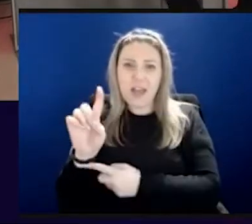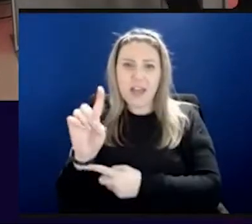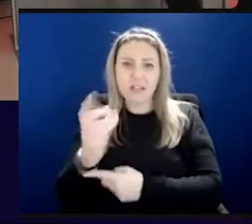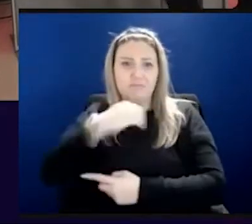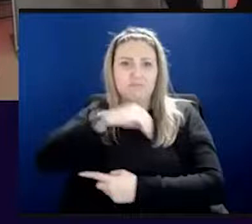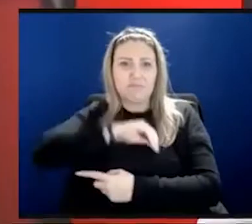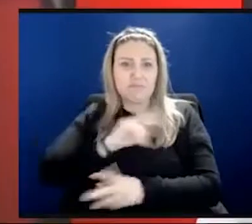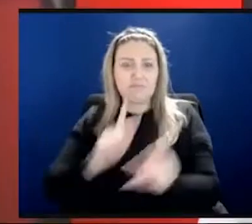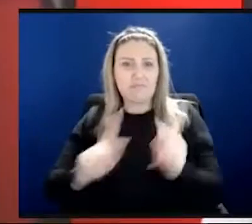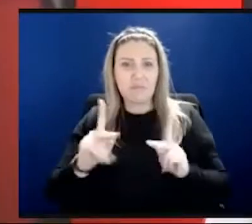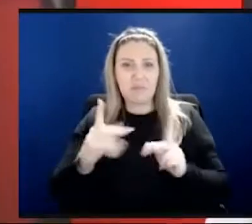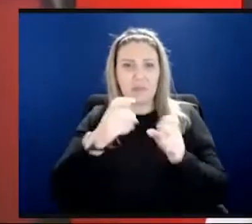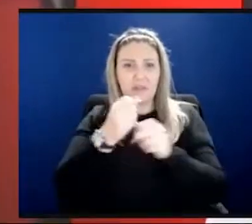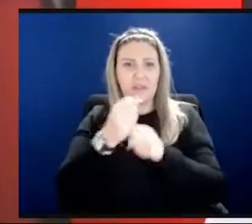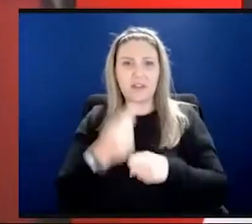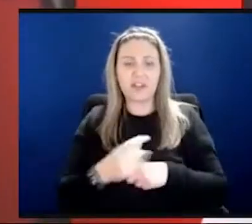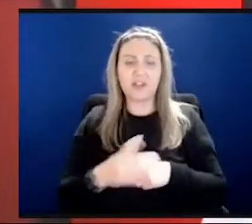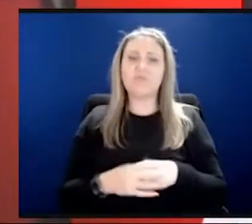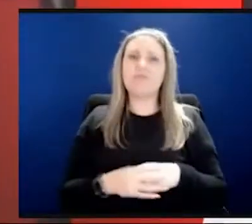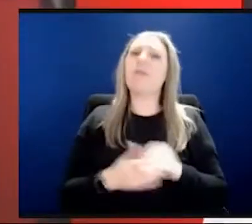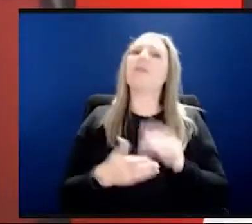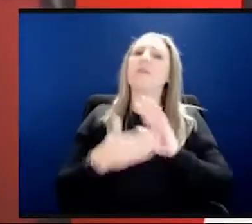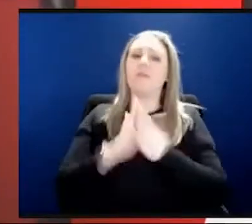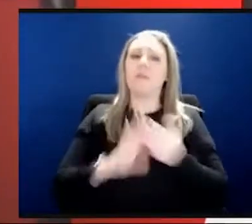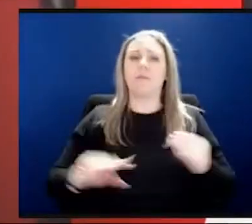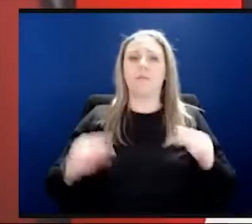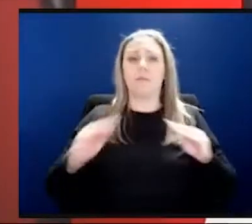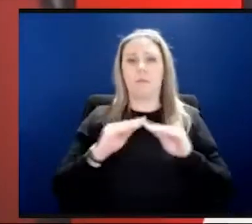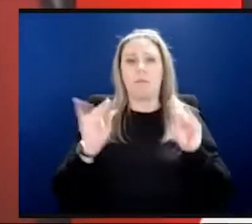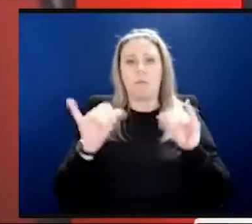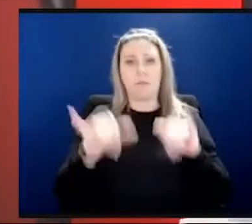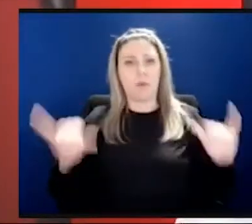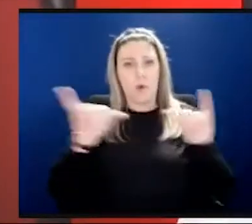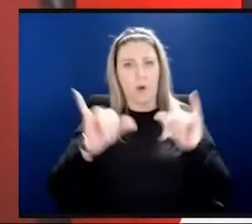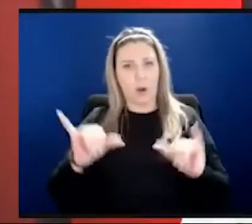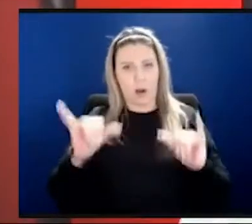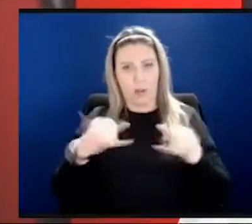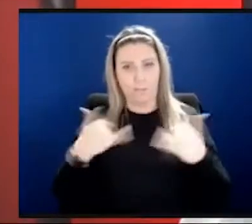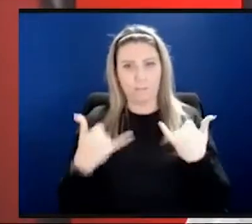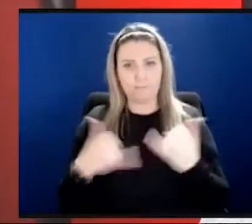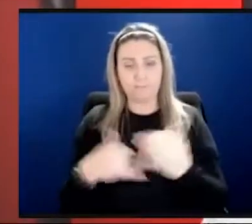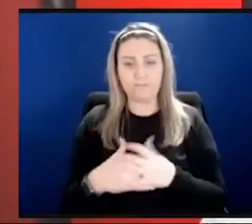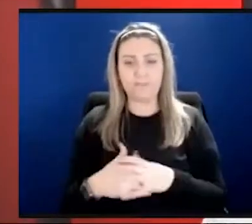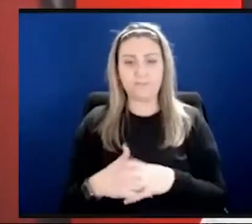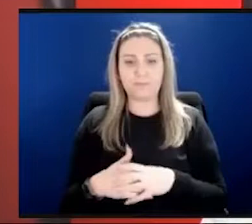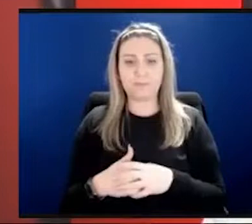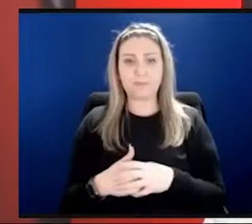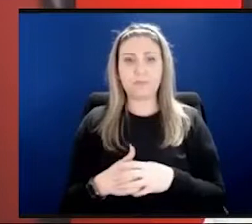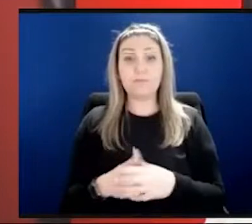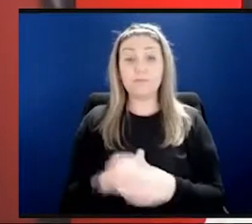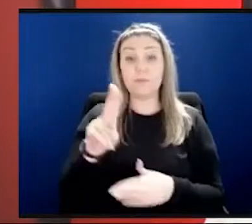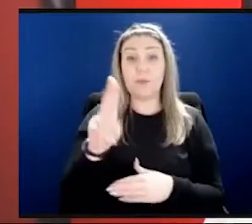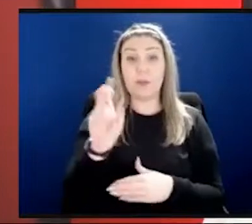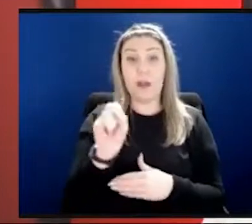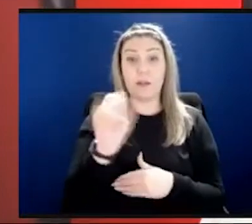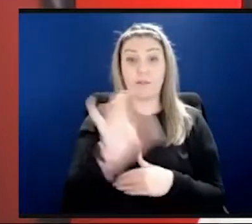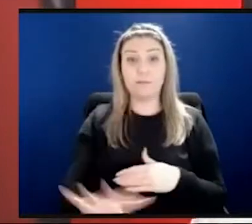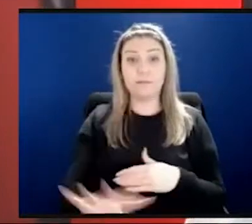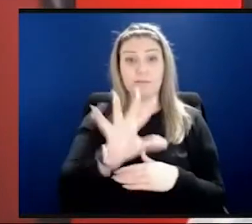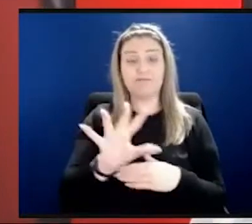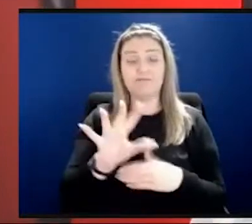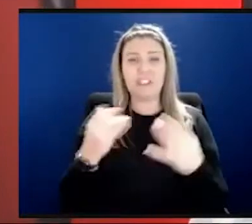year? Yeah, so they've become more common over time. In the U.S., we're currently sitting at